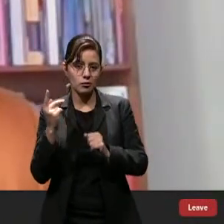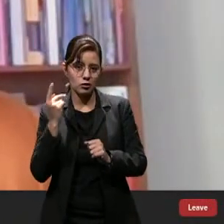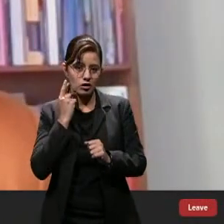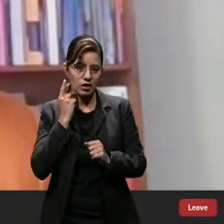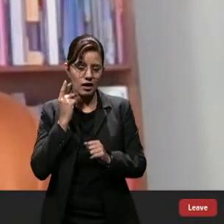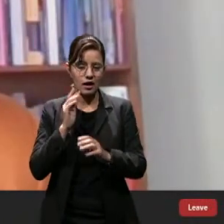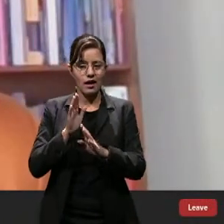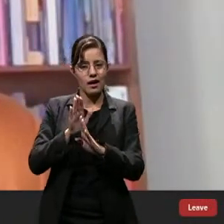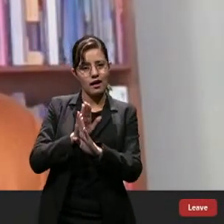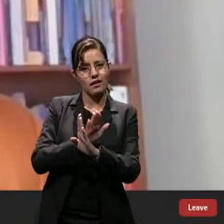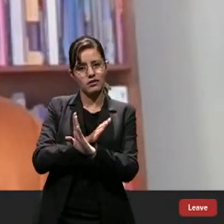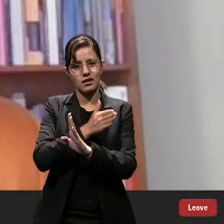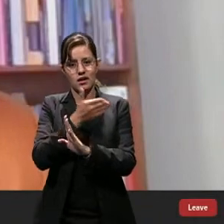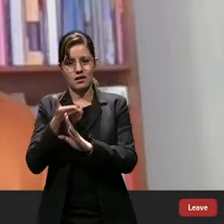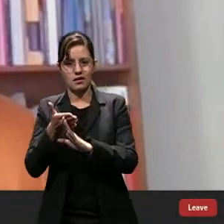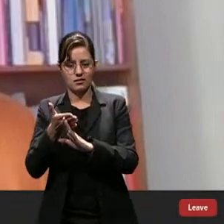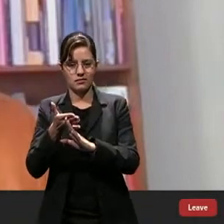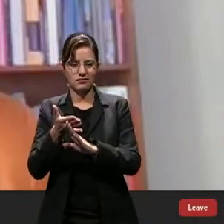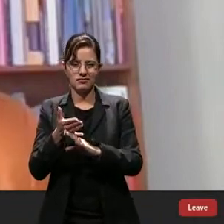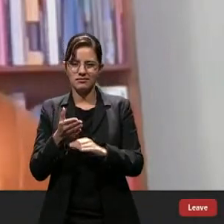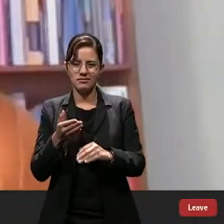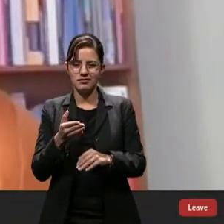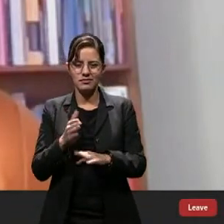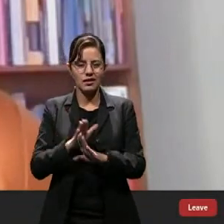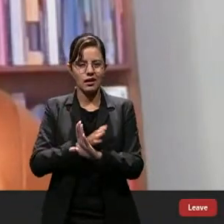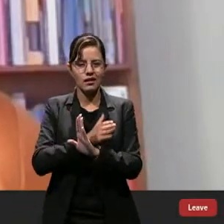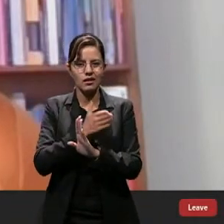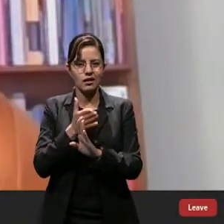And we see this in